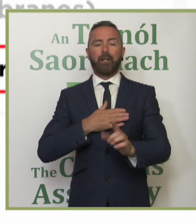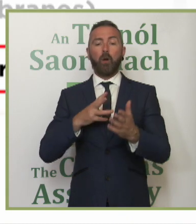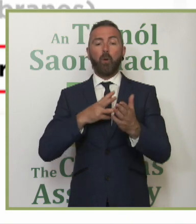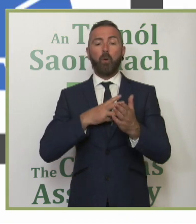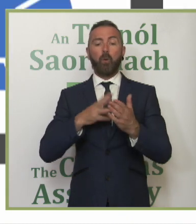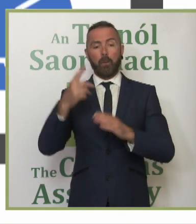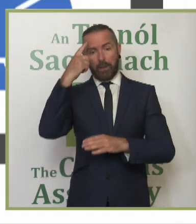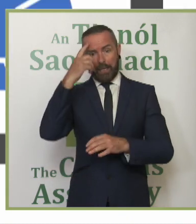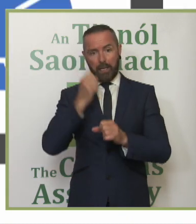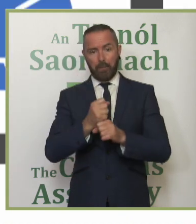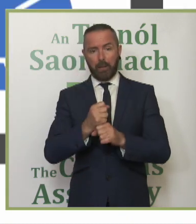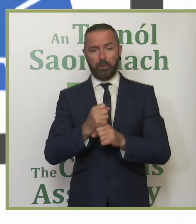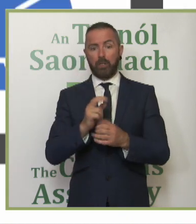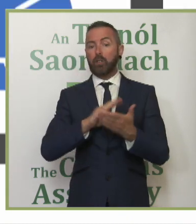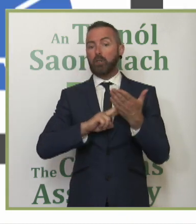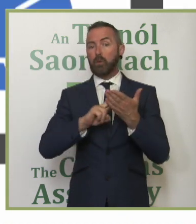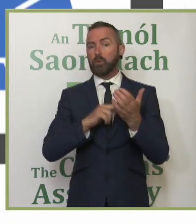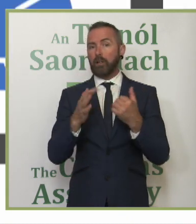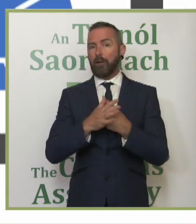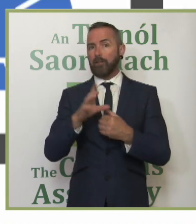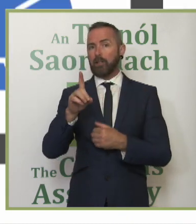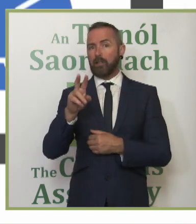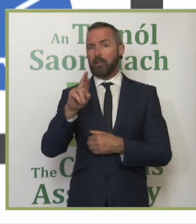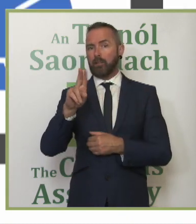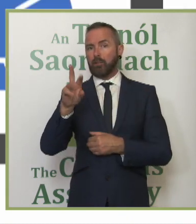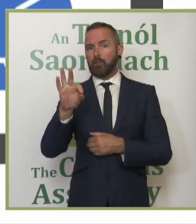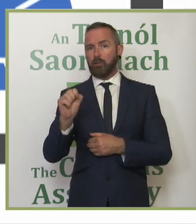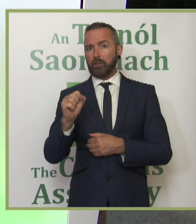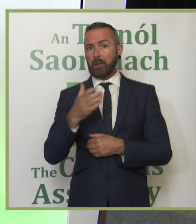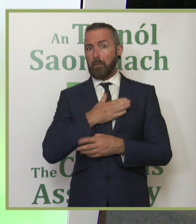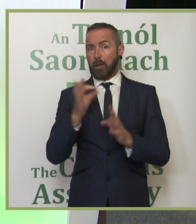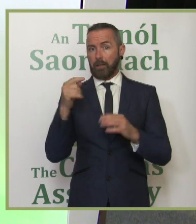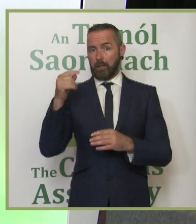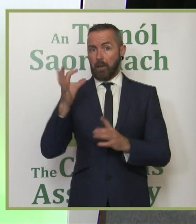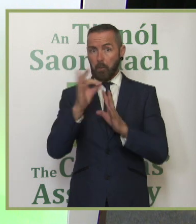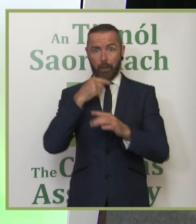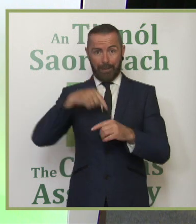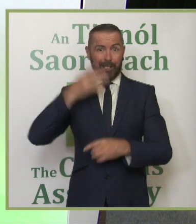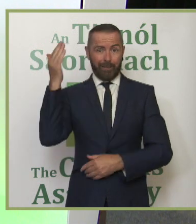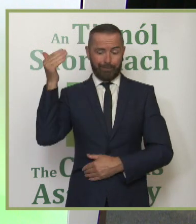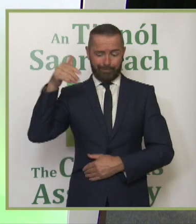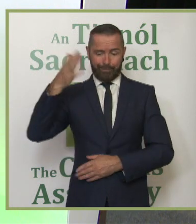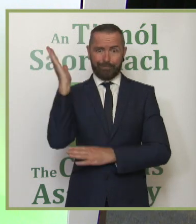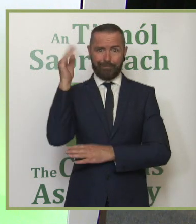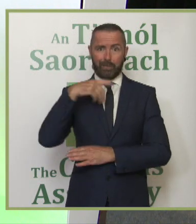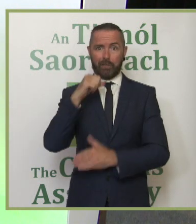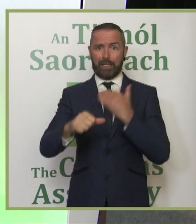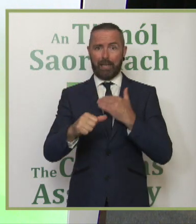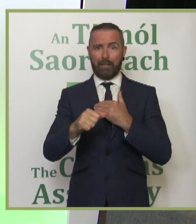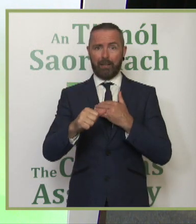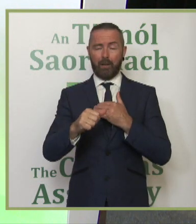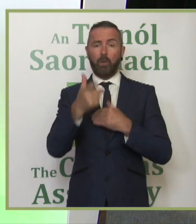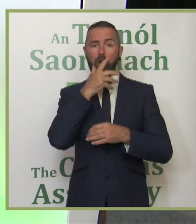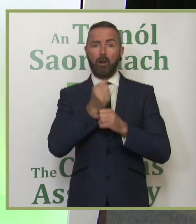we think about drug use, and I suppose the point of me talking today is about drug use in the broadest sense, because the job